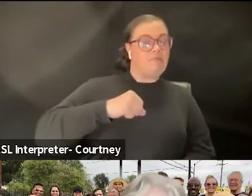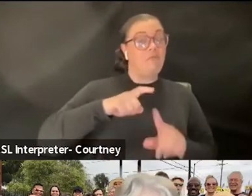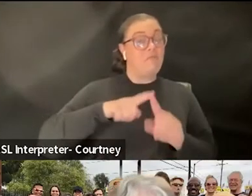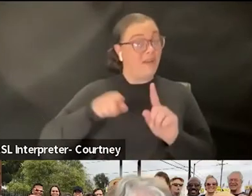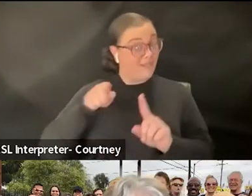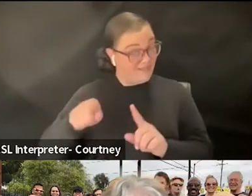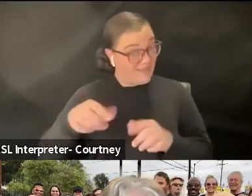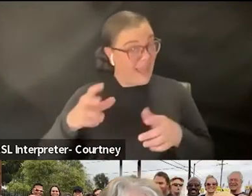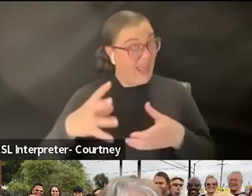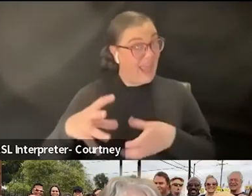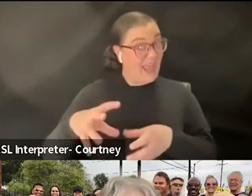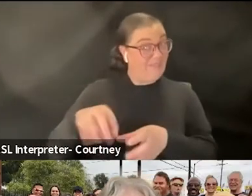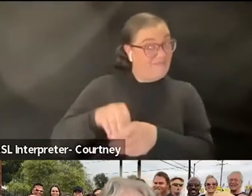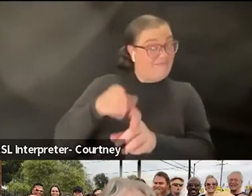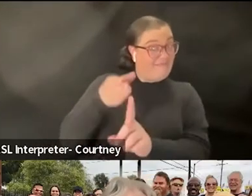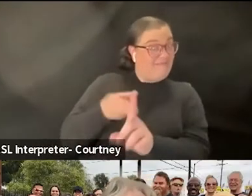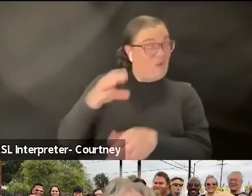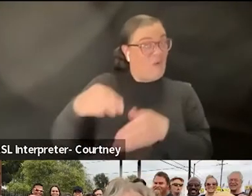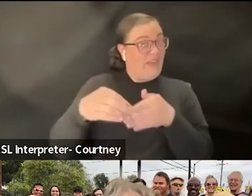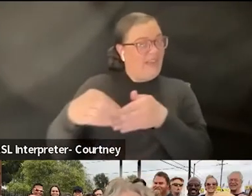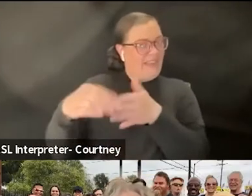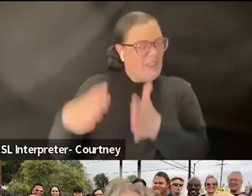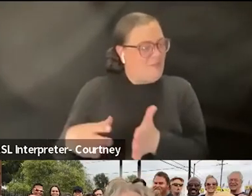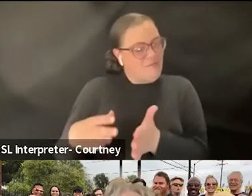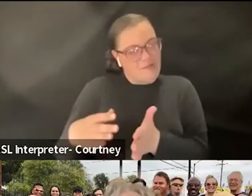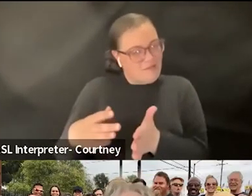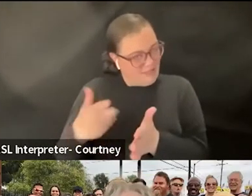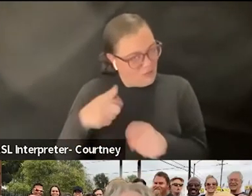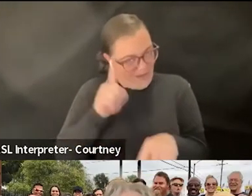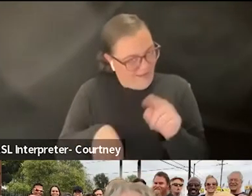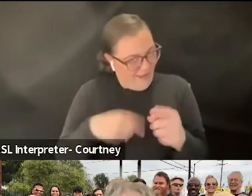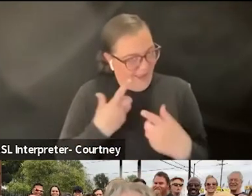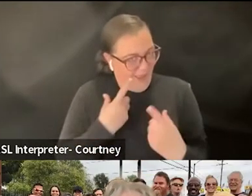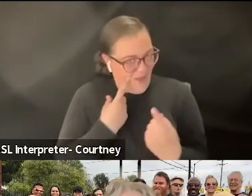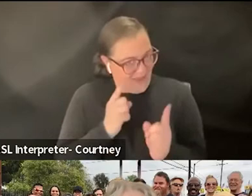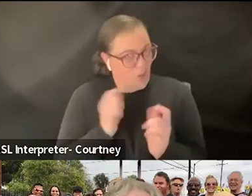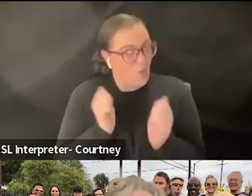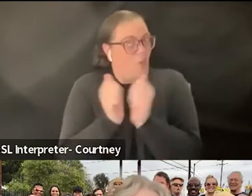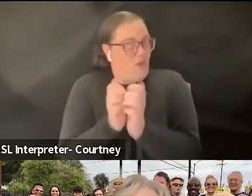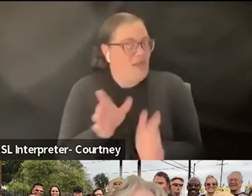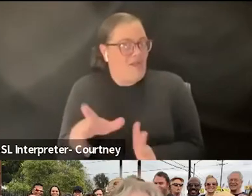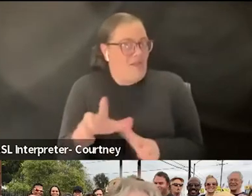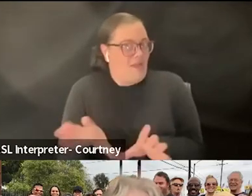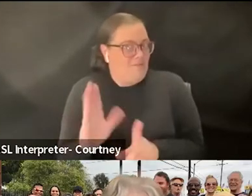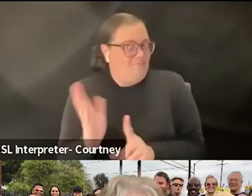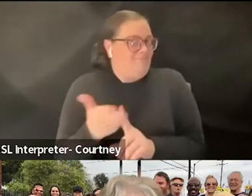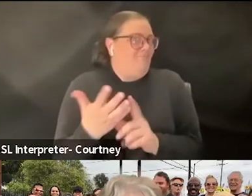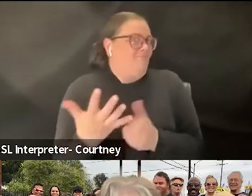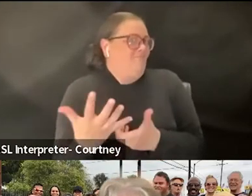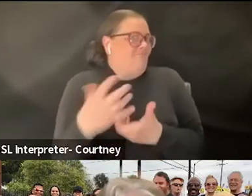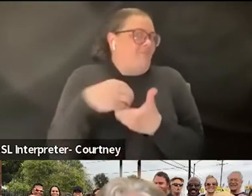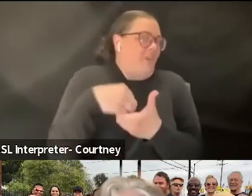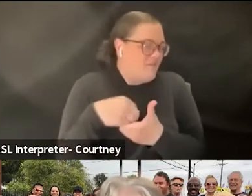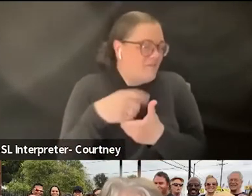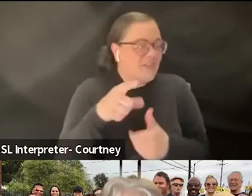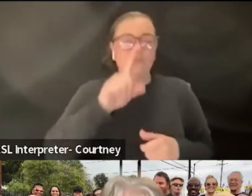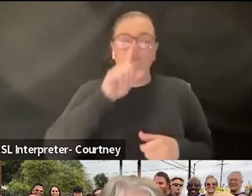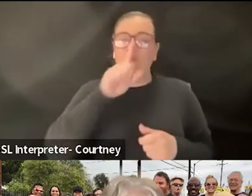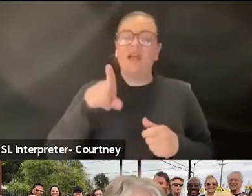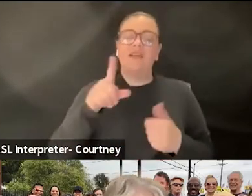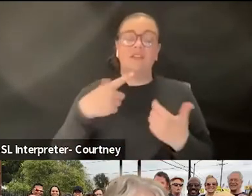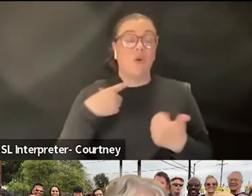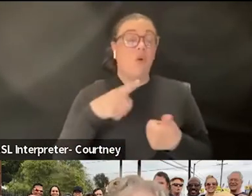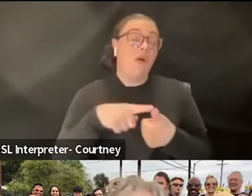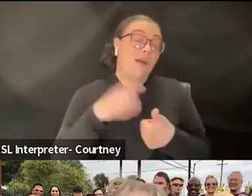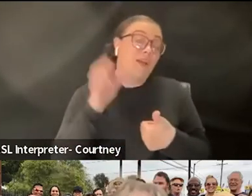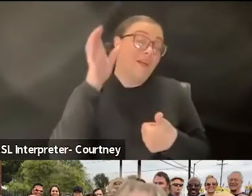have those conversations. I think then you have to move on to an education. And so there's listening,